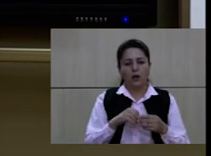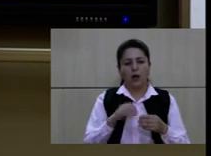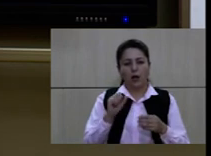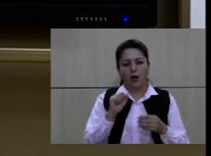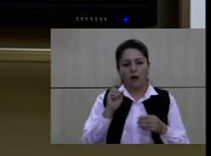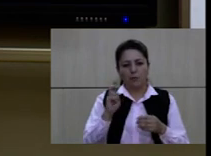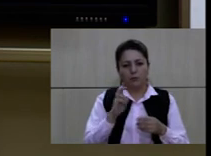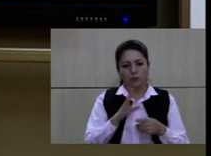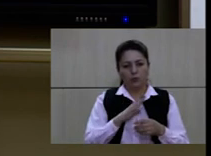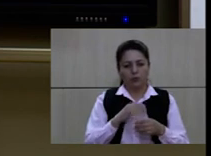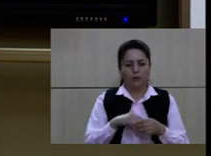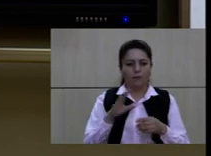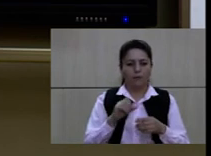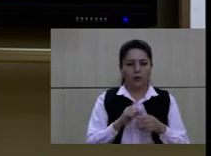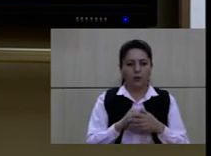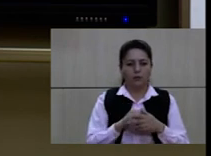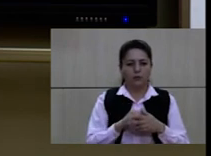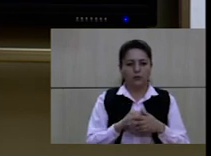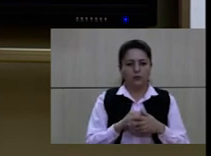bo'ldi. Va